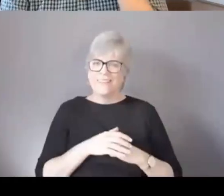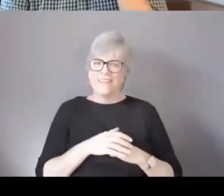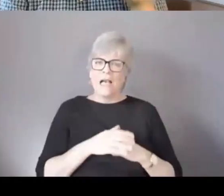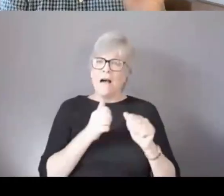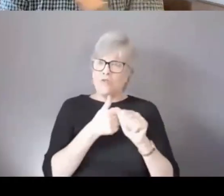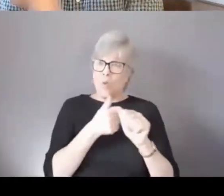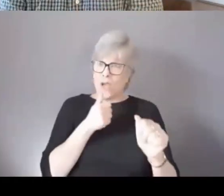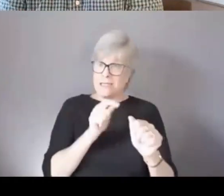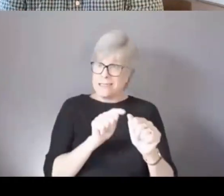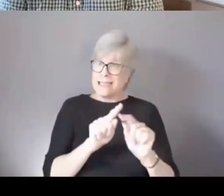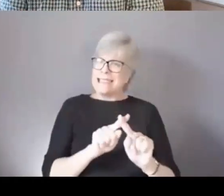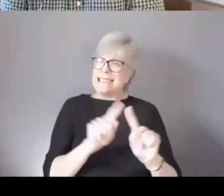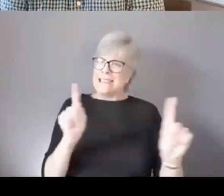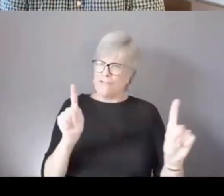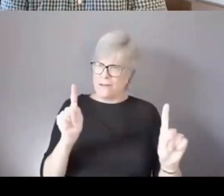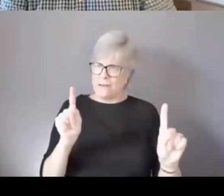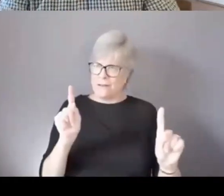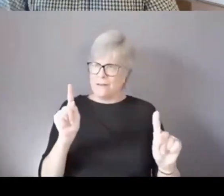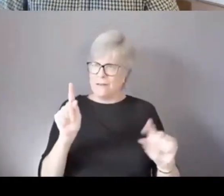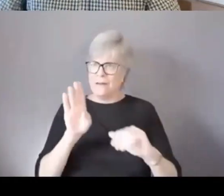is different than refusal.